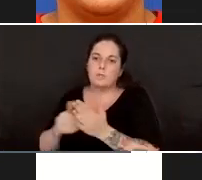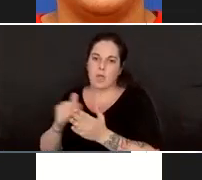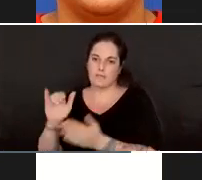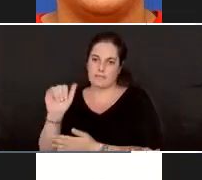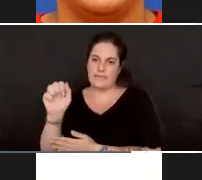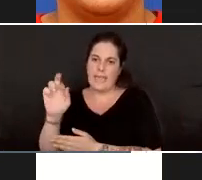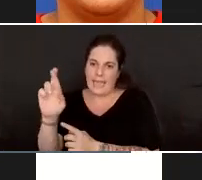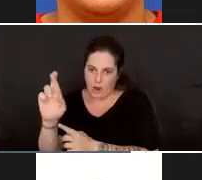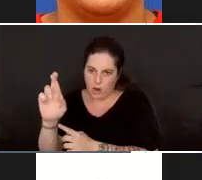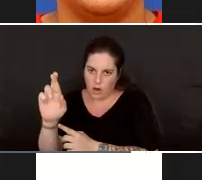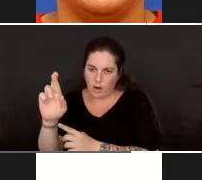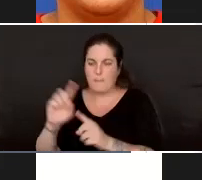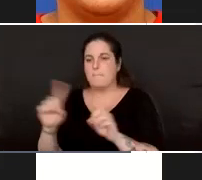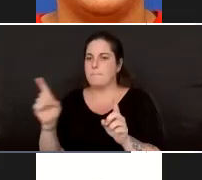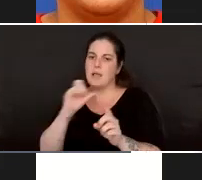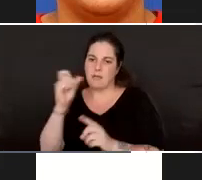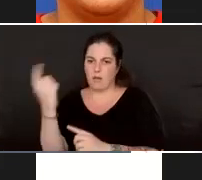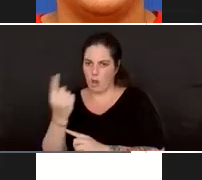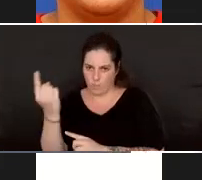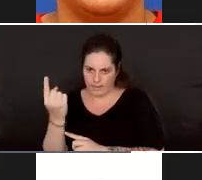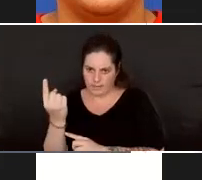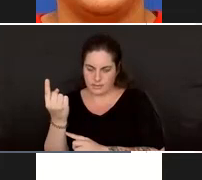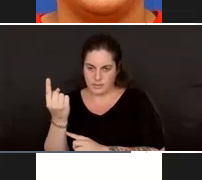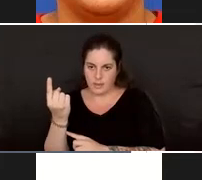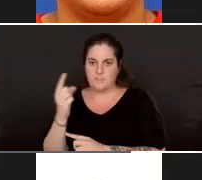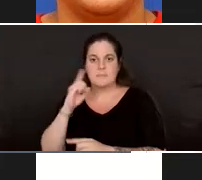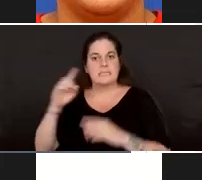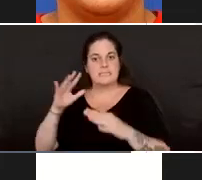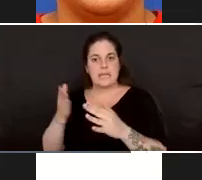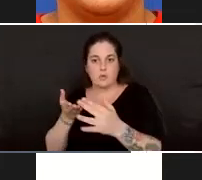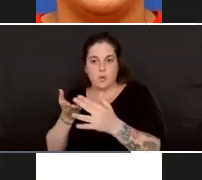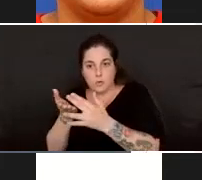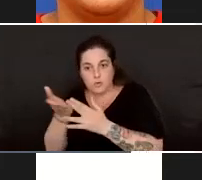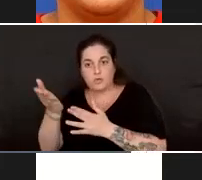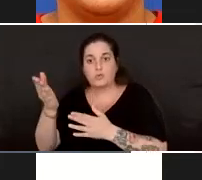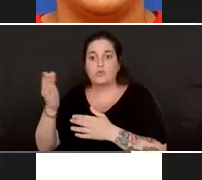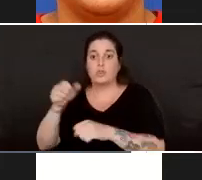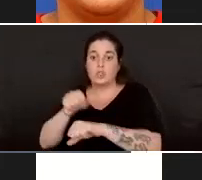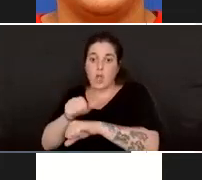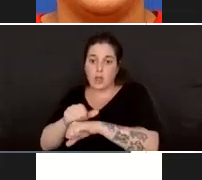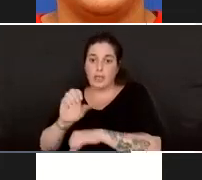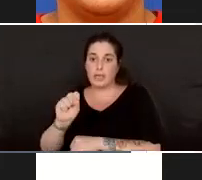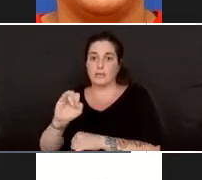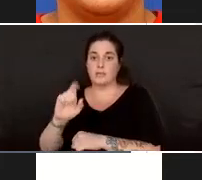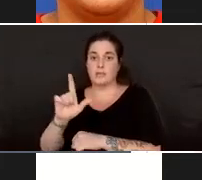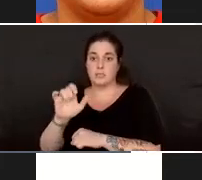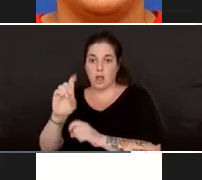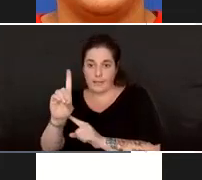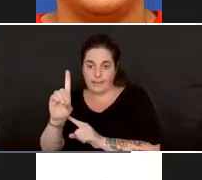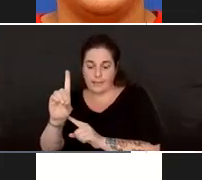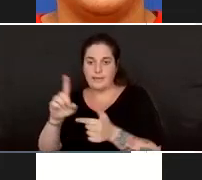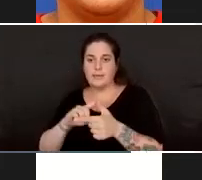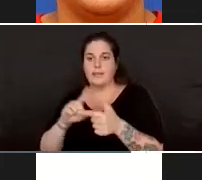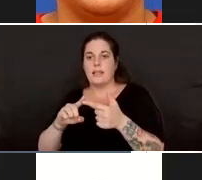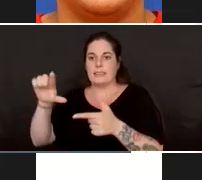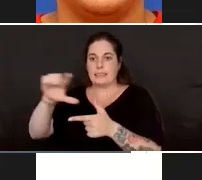In fact, sound waves travels best in solids, then liquids, then gases. It's why if you want to